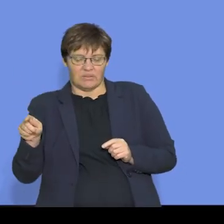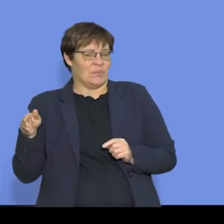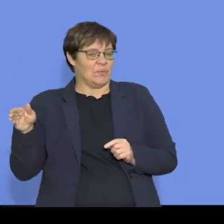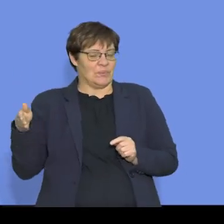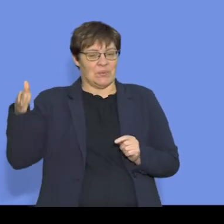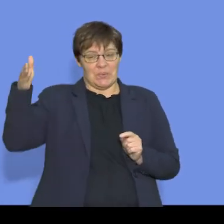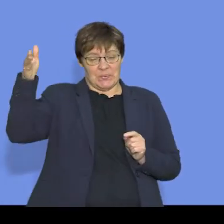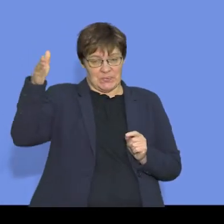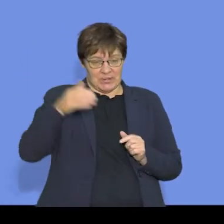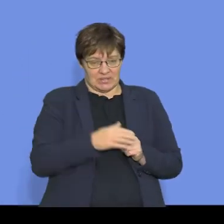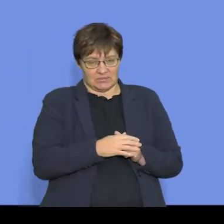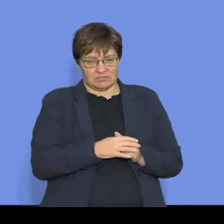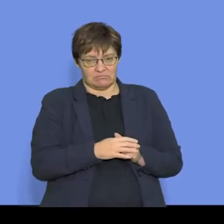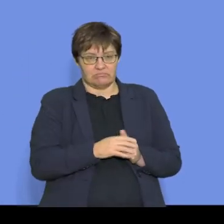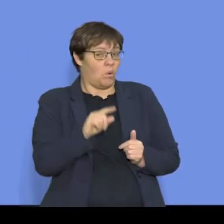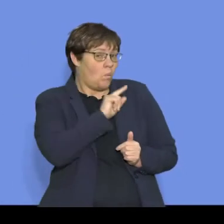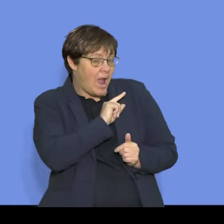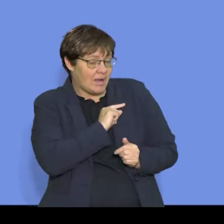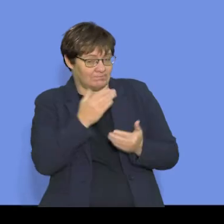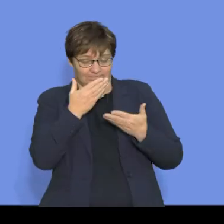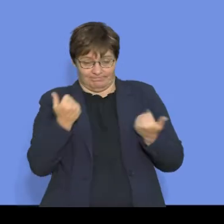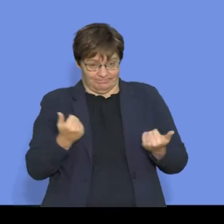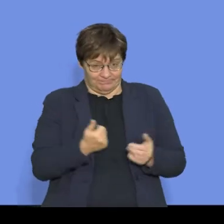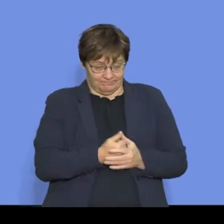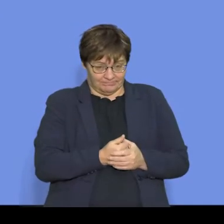fossils. We don't know why.